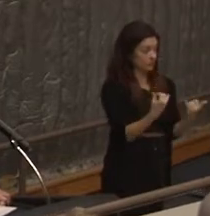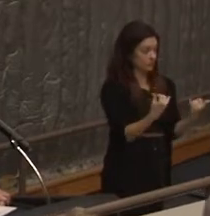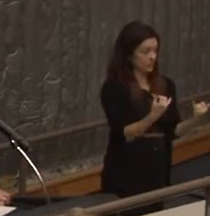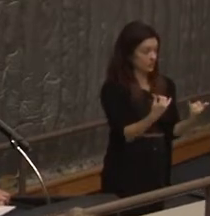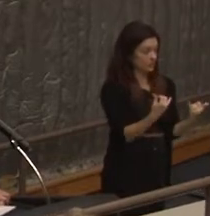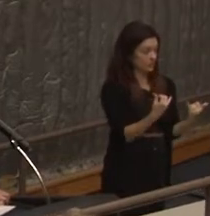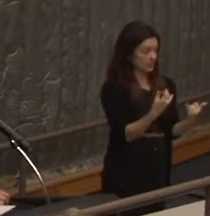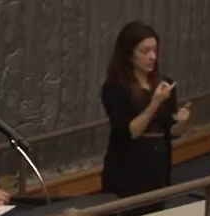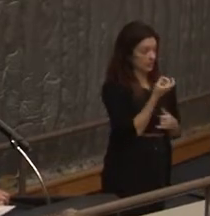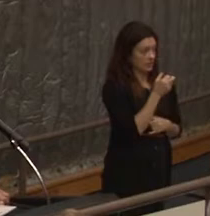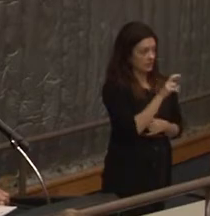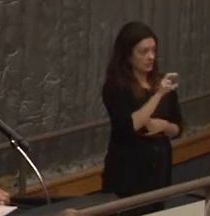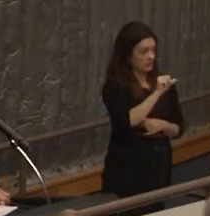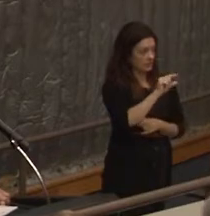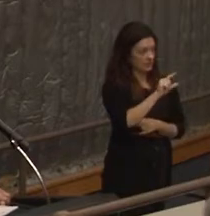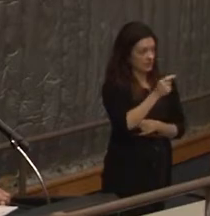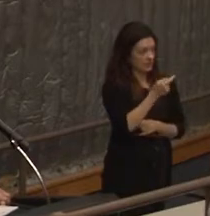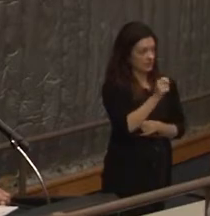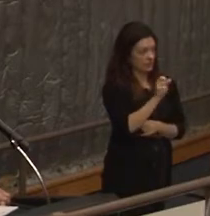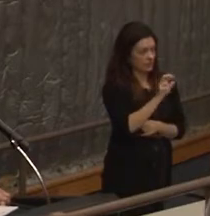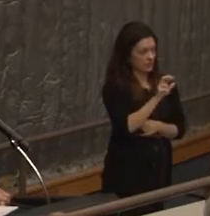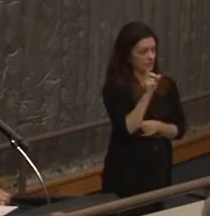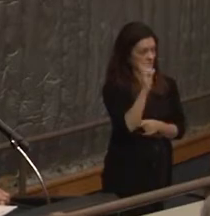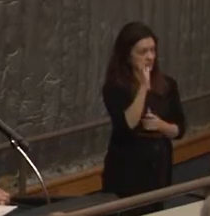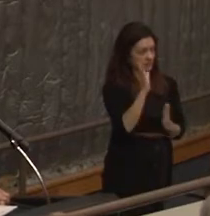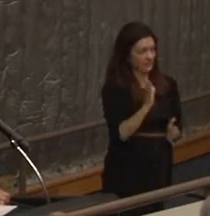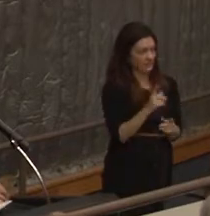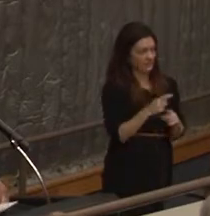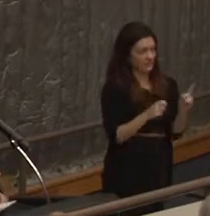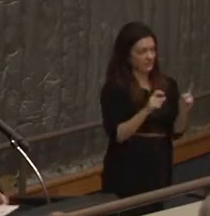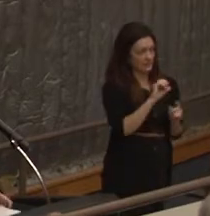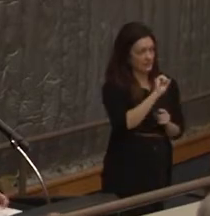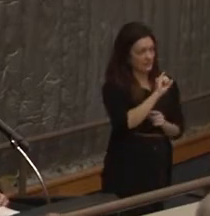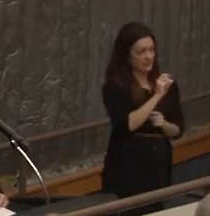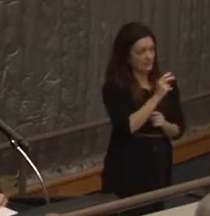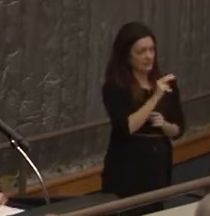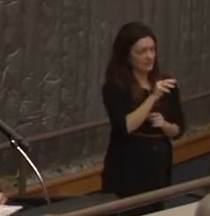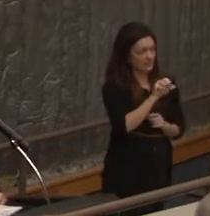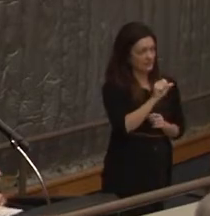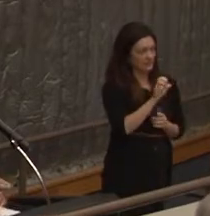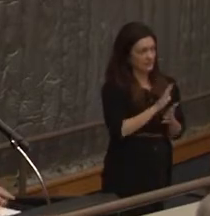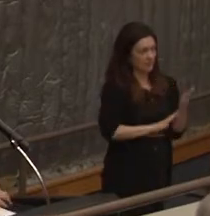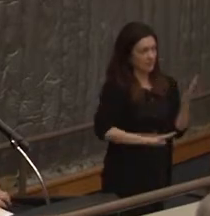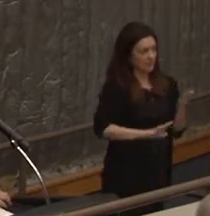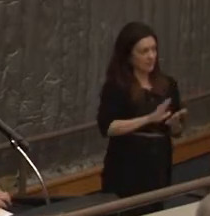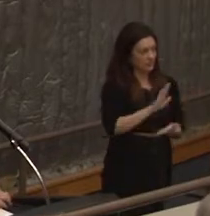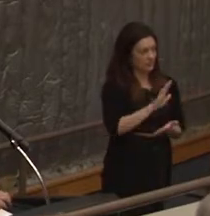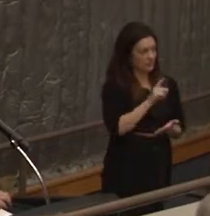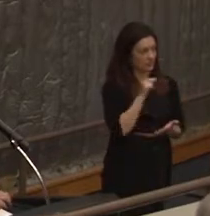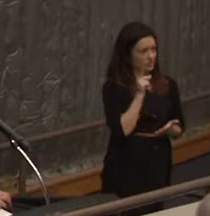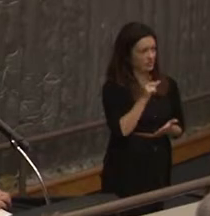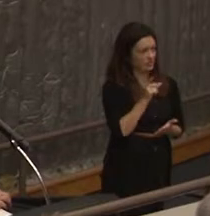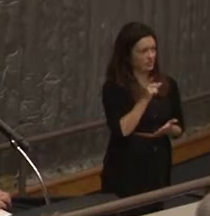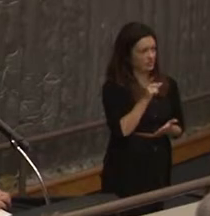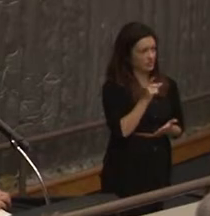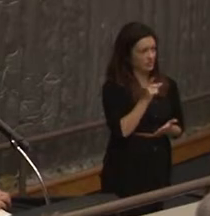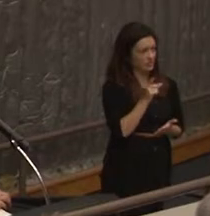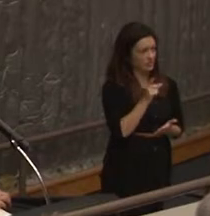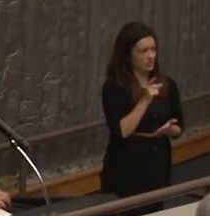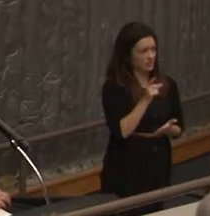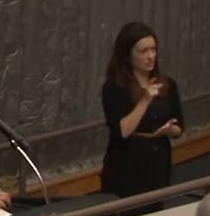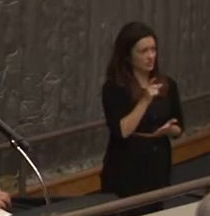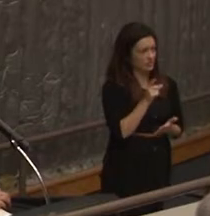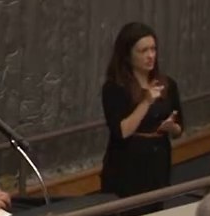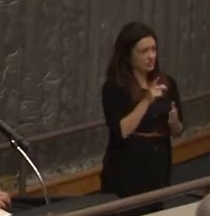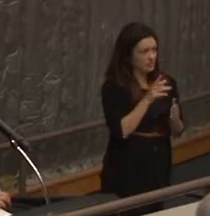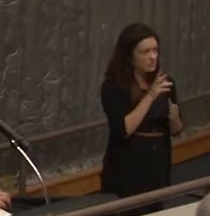Dr. Langer, who's a professor emeritus at Simmons College, is a pioneer in the literature of the Holocaust.